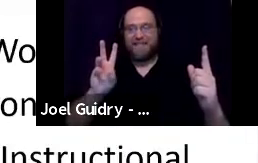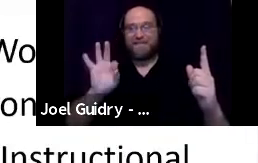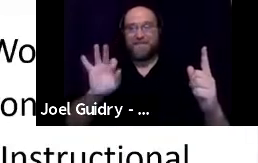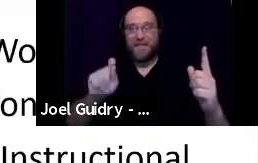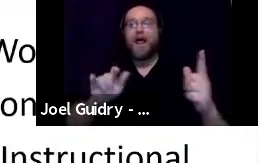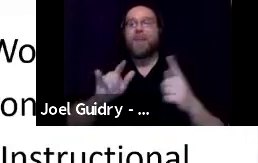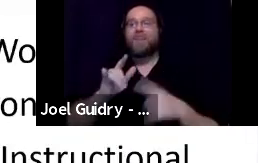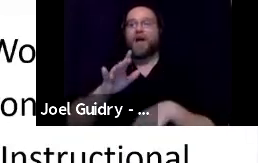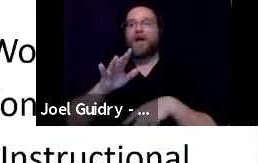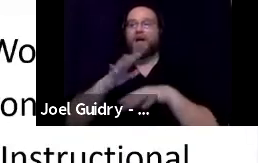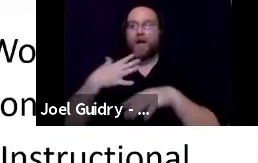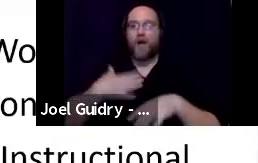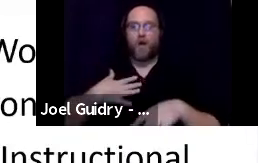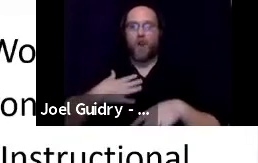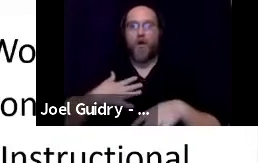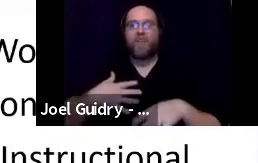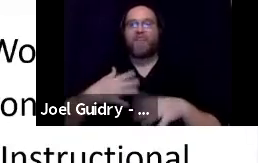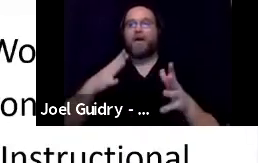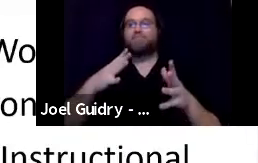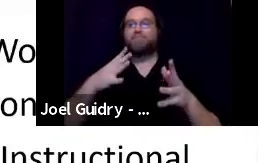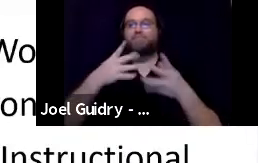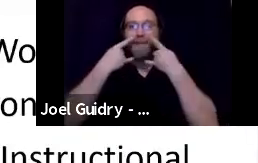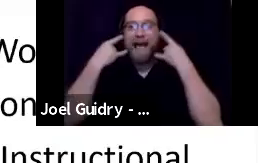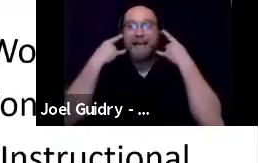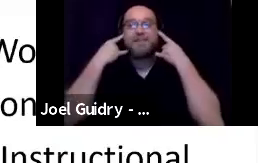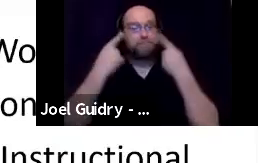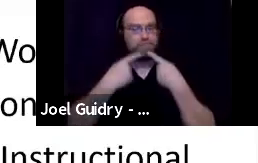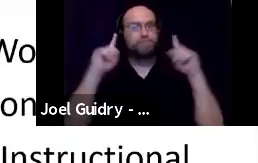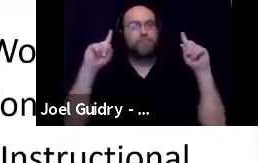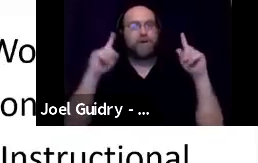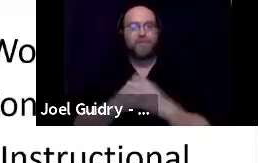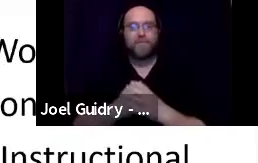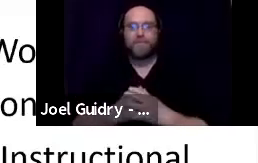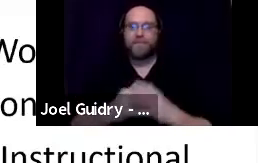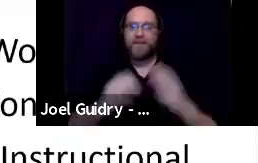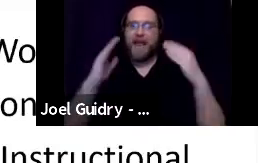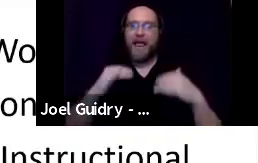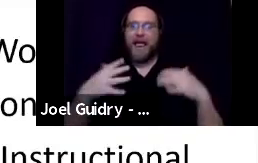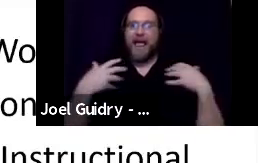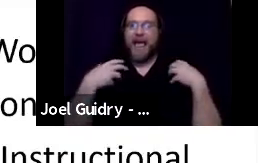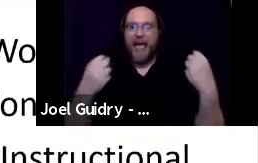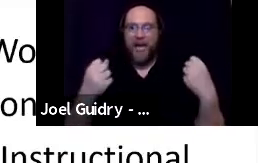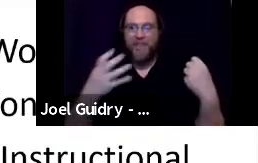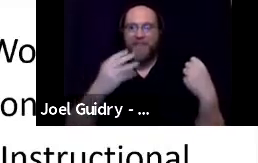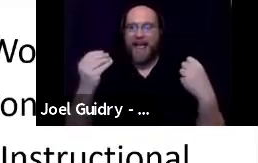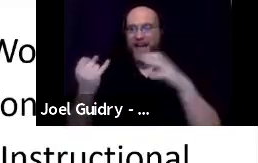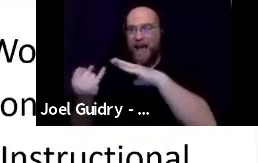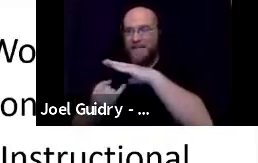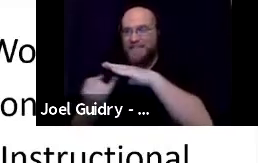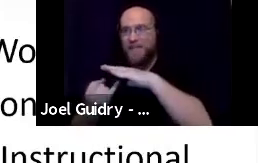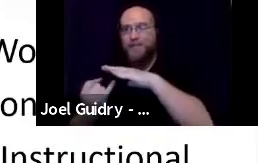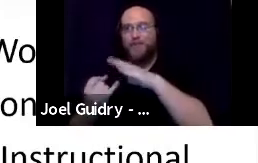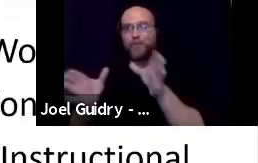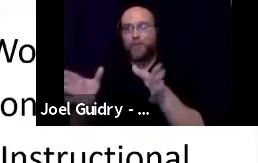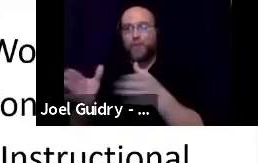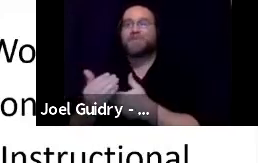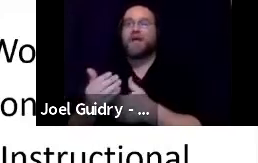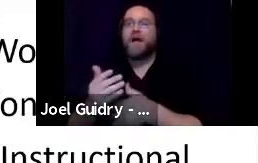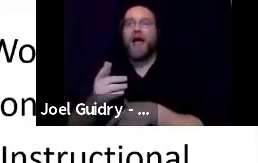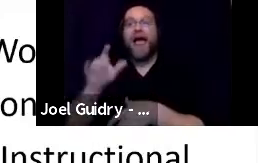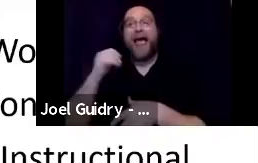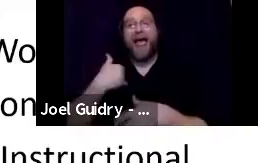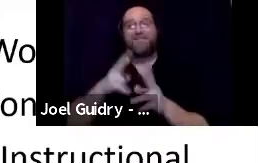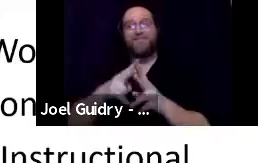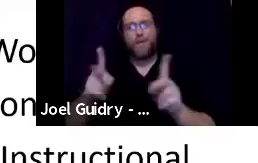health and isolation rooms have very specific requirements, as we've already gone over, including